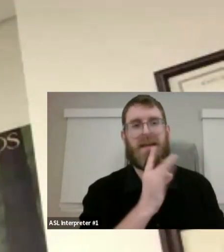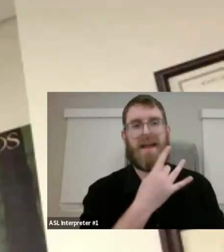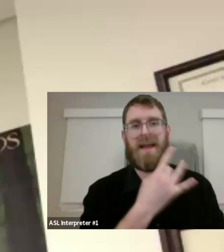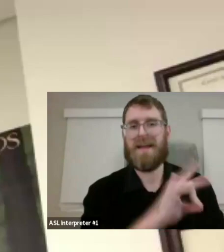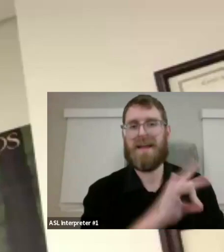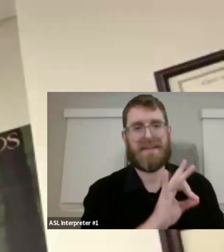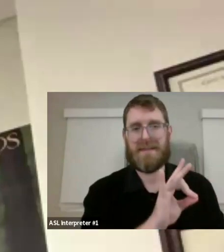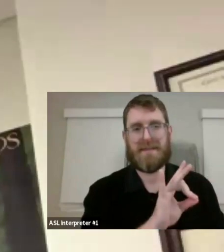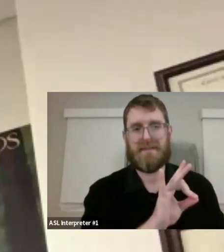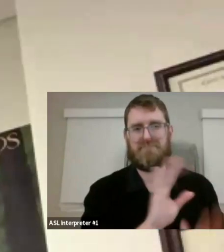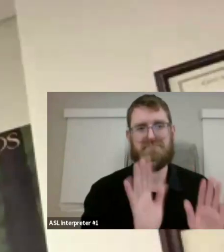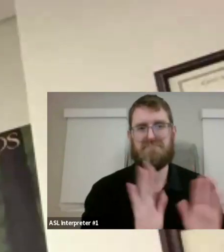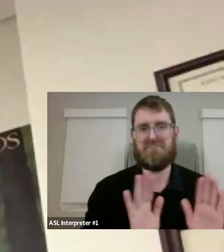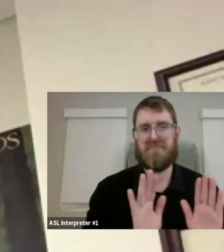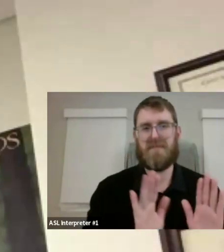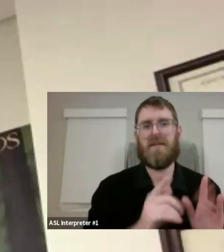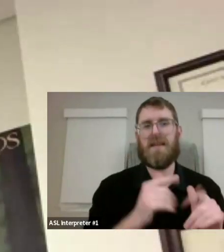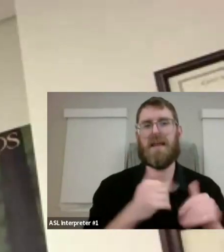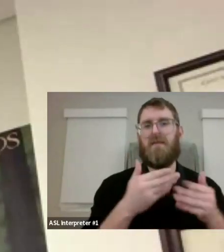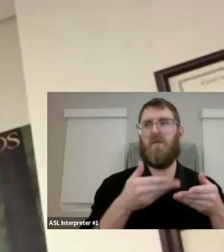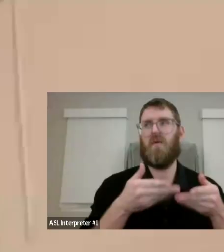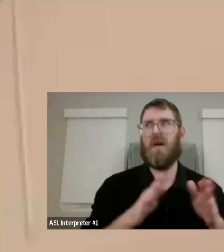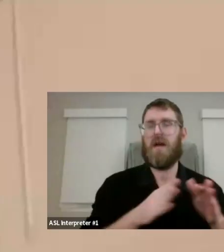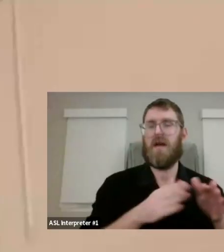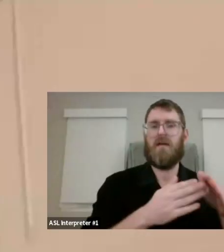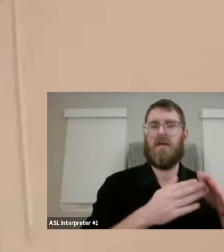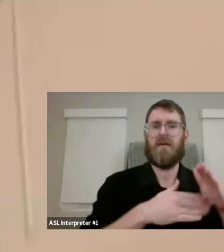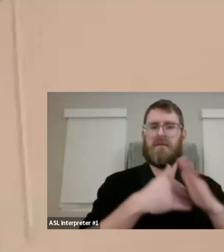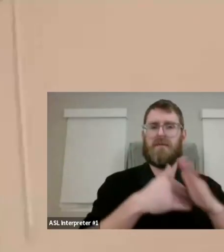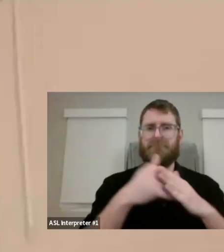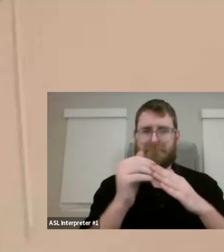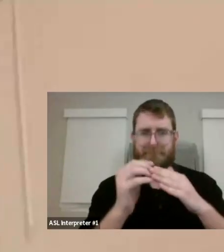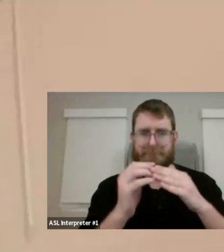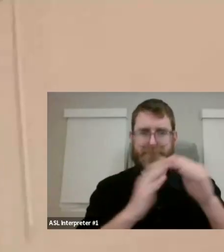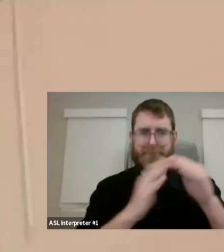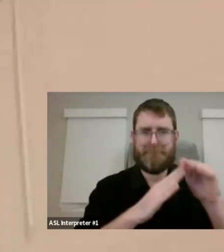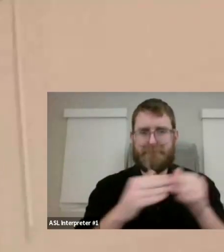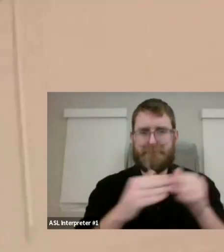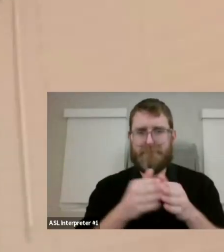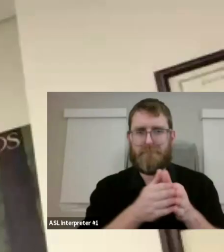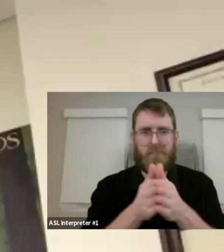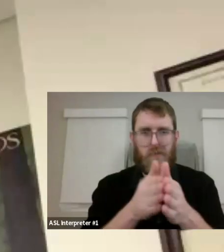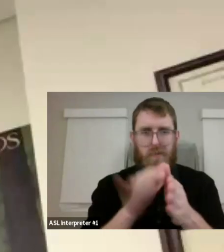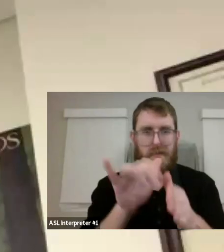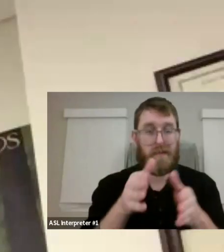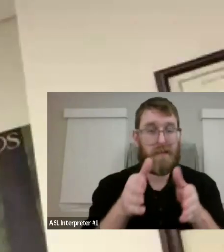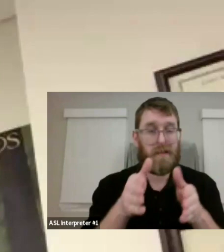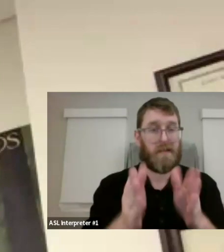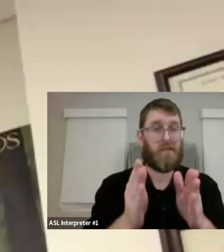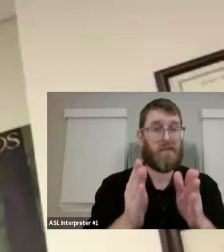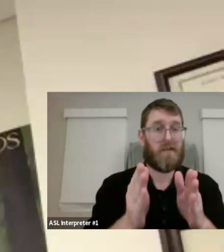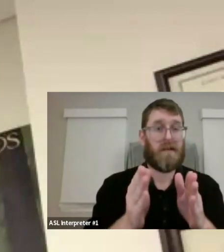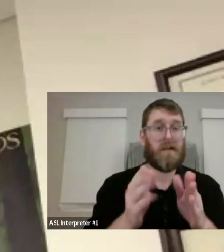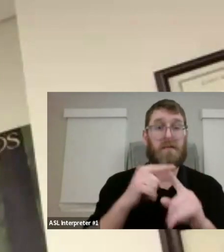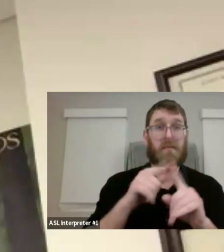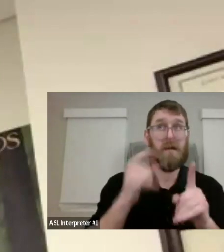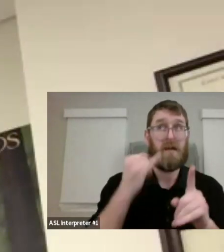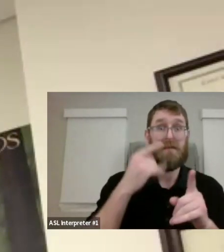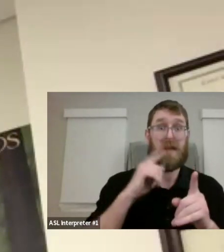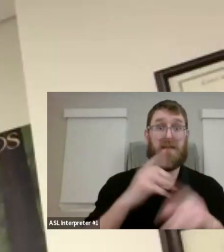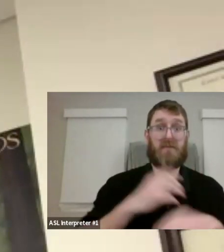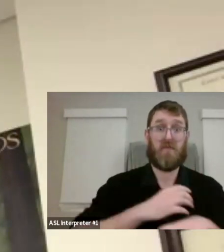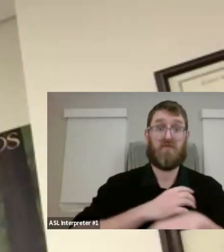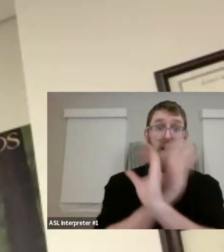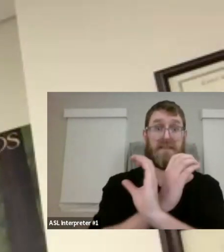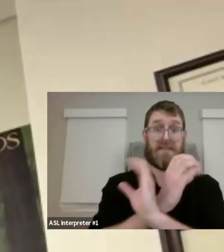of smoothing that over. But if not, and there is a genuine crisis of